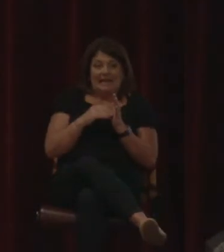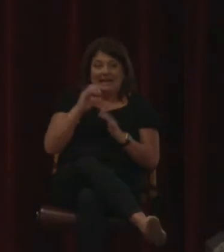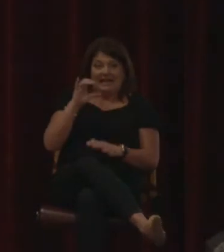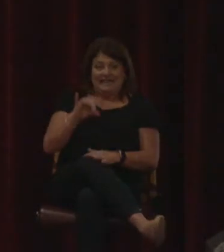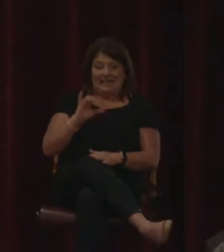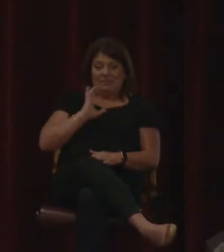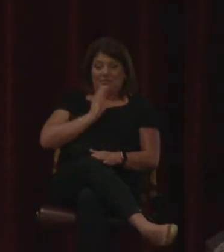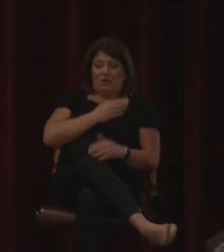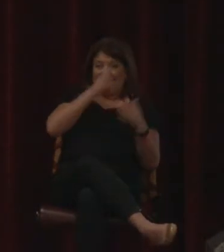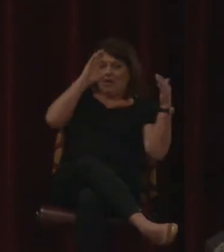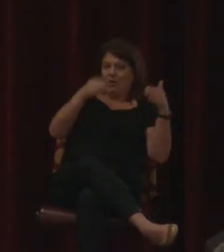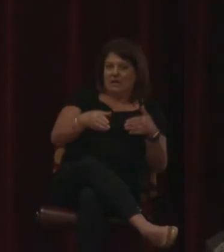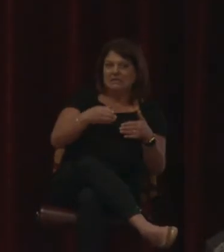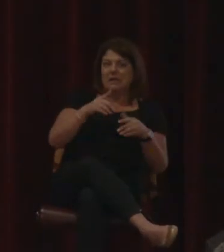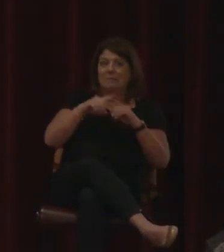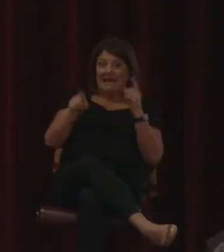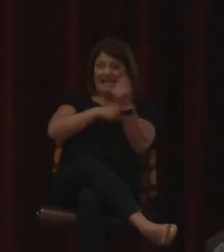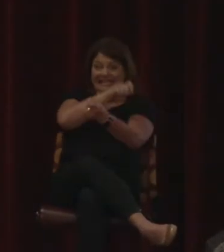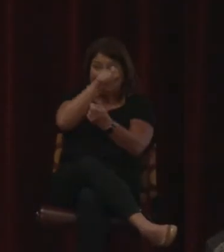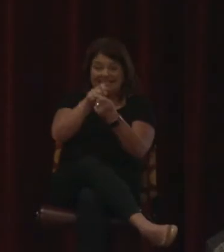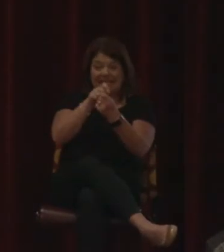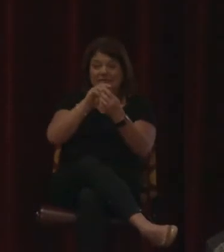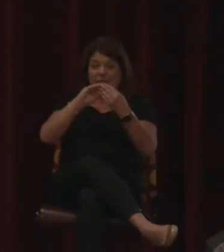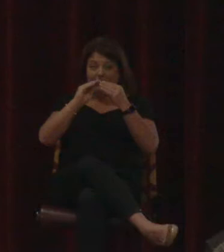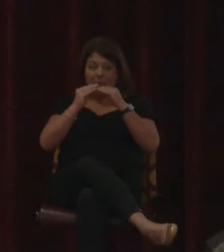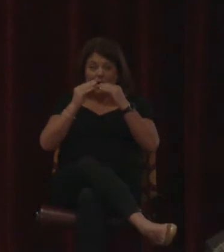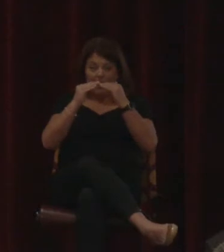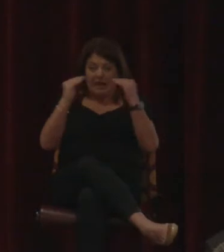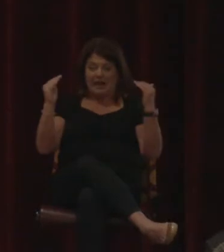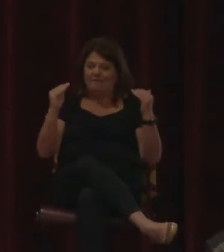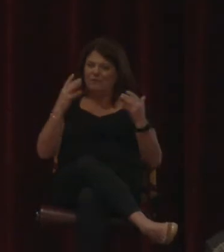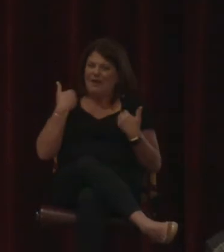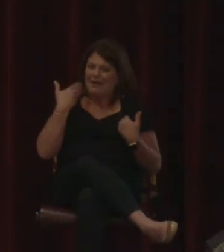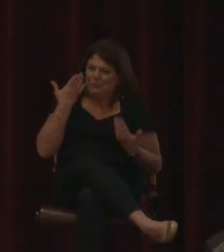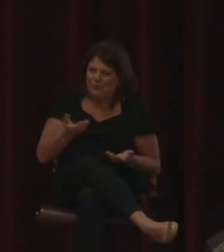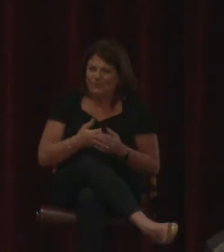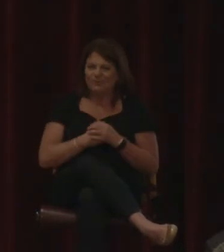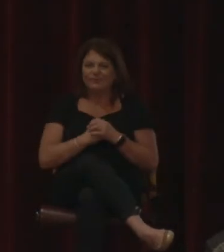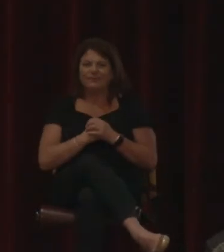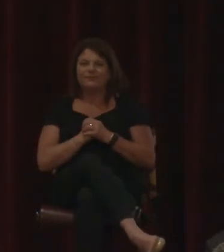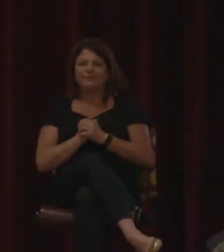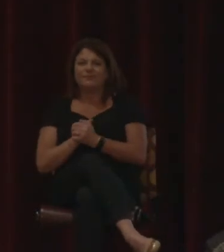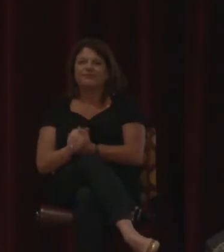a focus, but I don't know exactly which level, but it's very low. Okay, thank you.